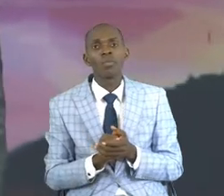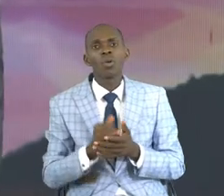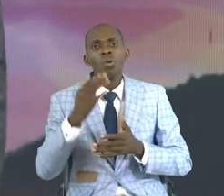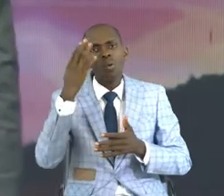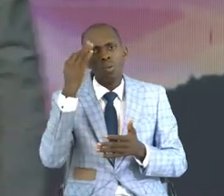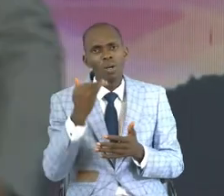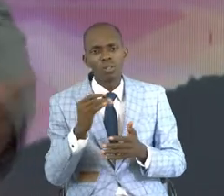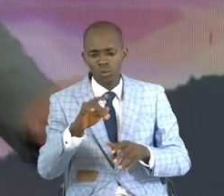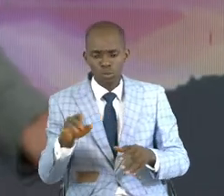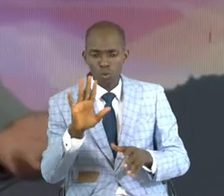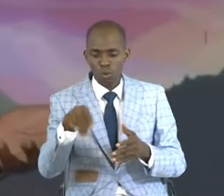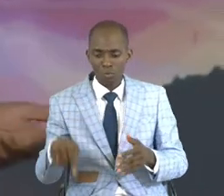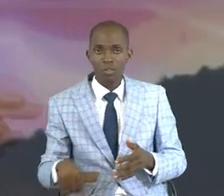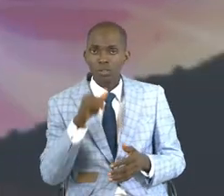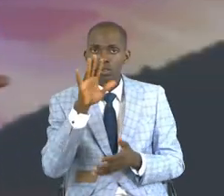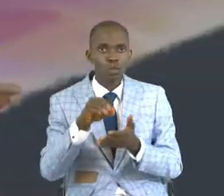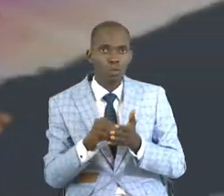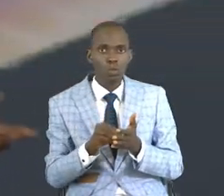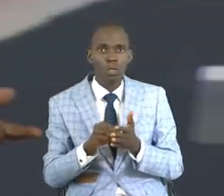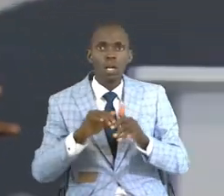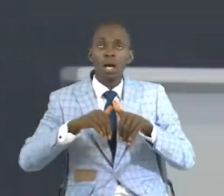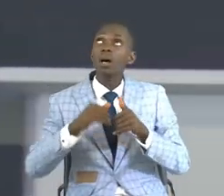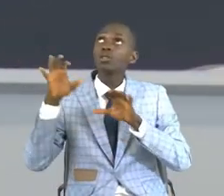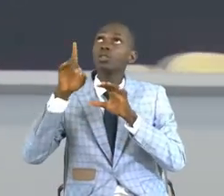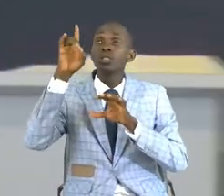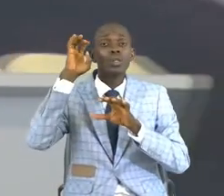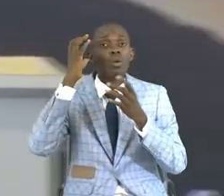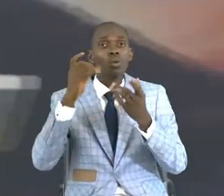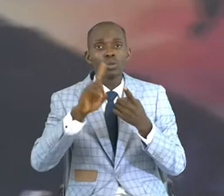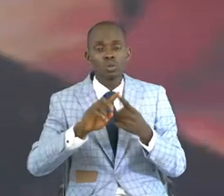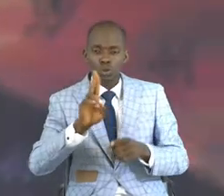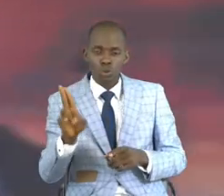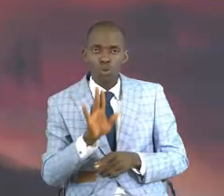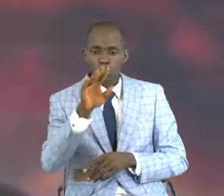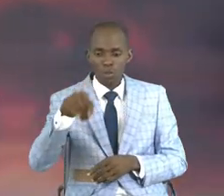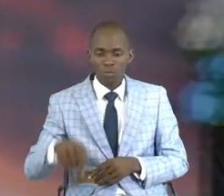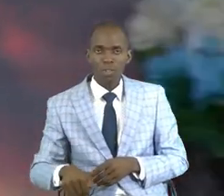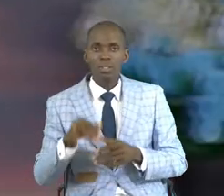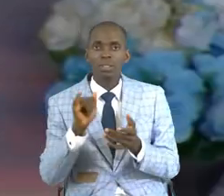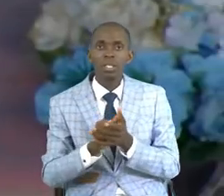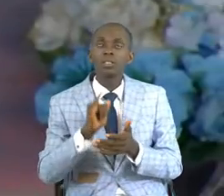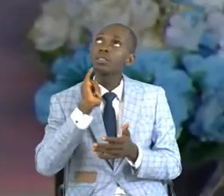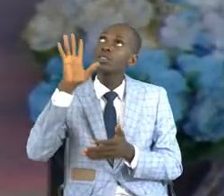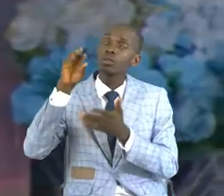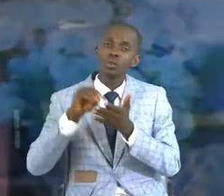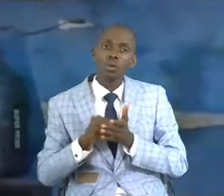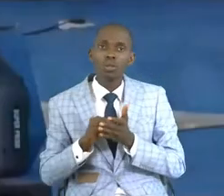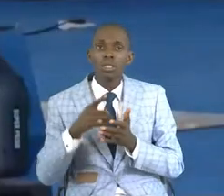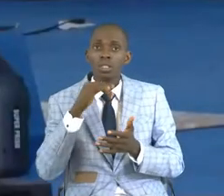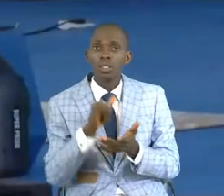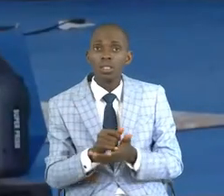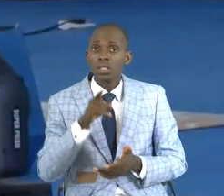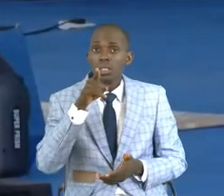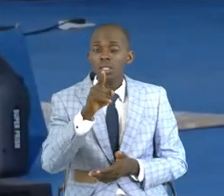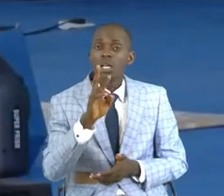to? How does he want you to use the feet that actually belong to him? It says, ye are not